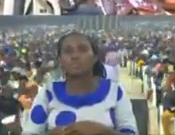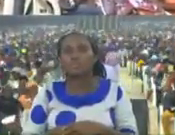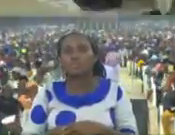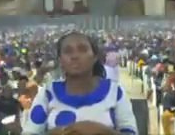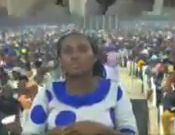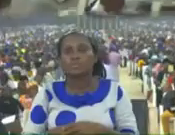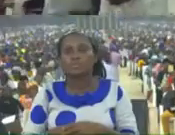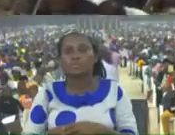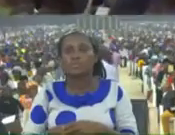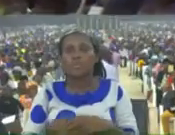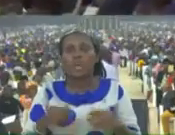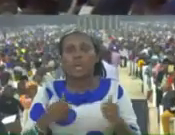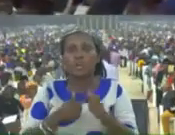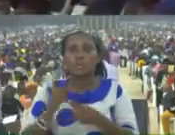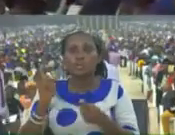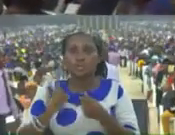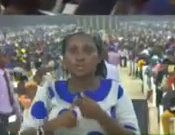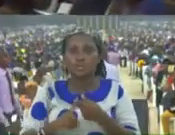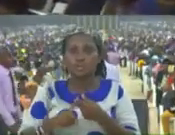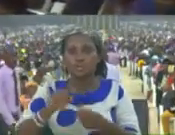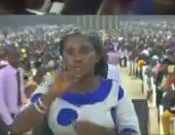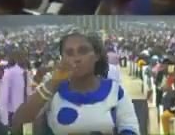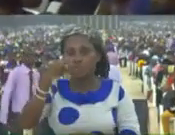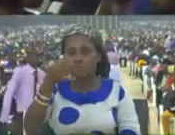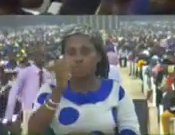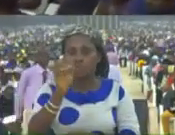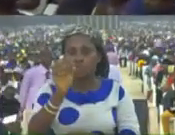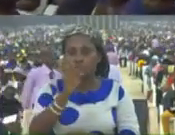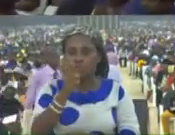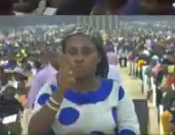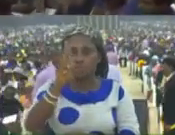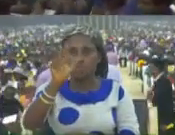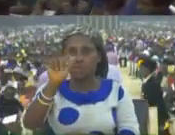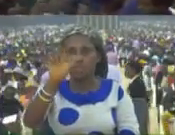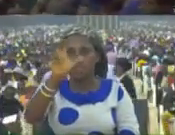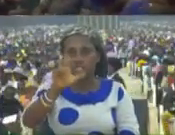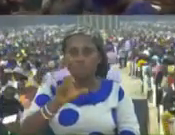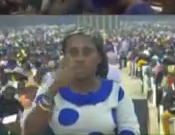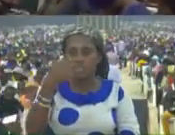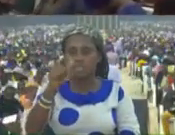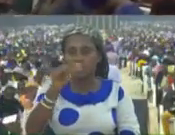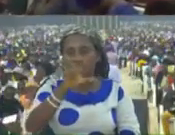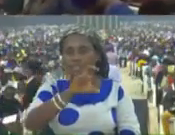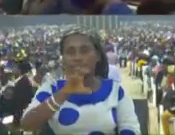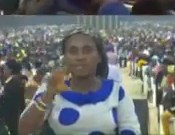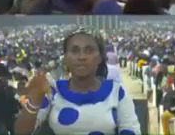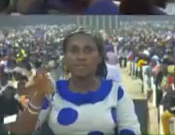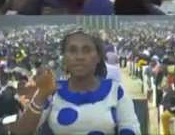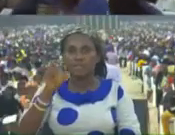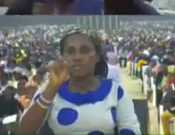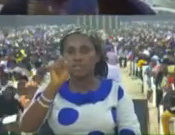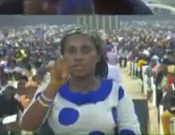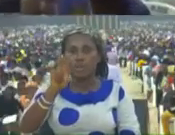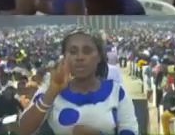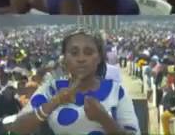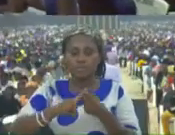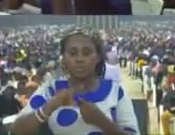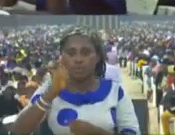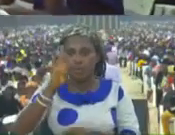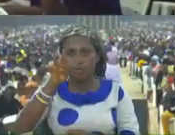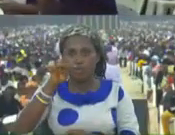And according to Joshua chapter 10, from verse 12 to 14, Joshua 10, from